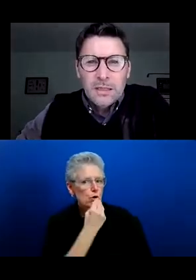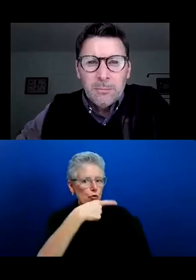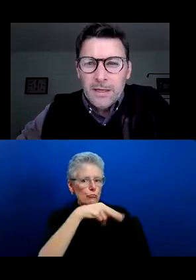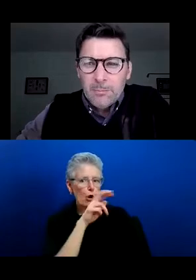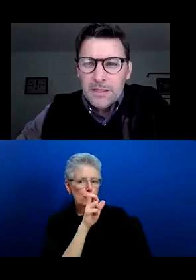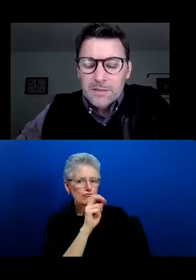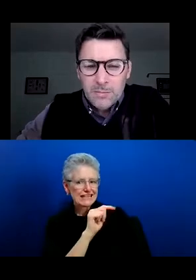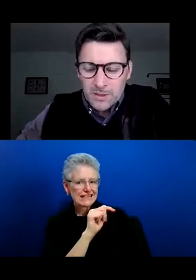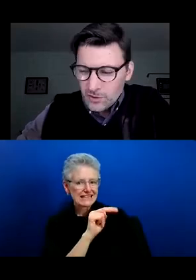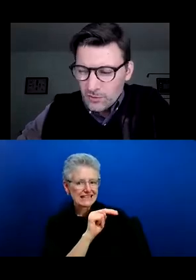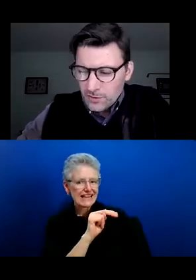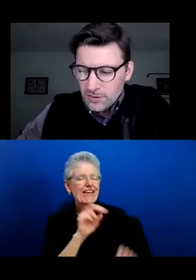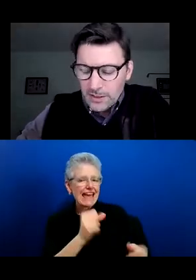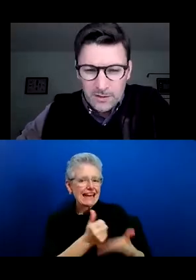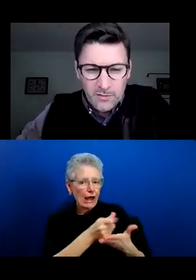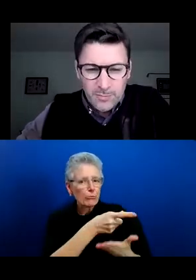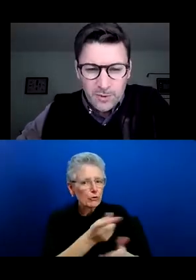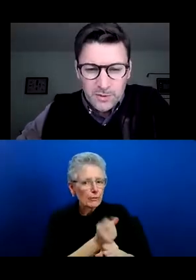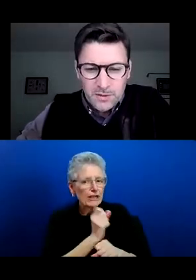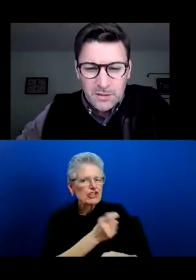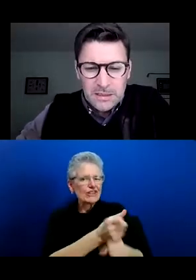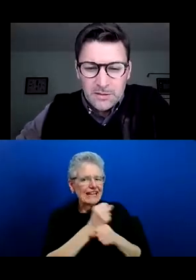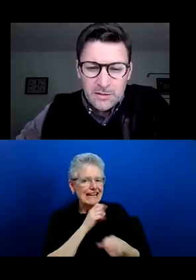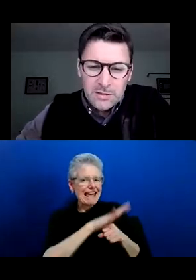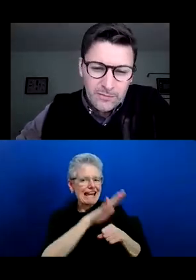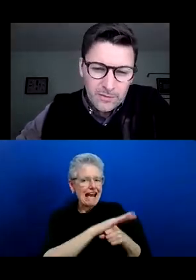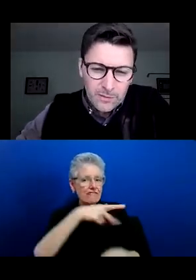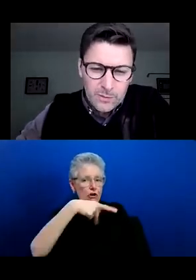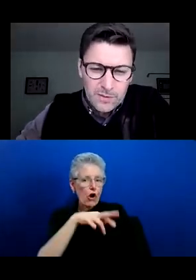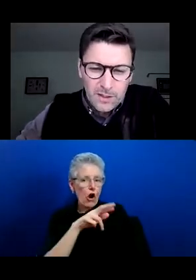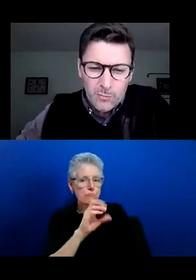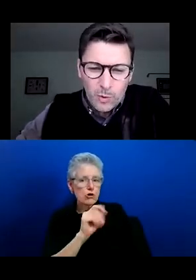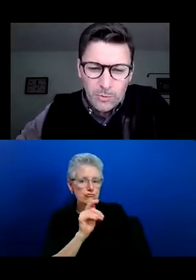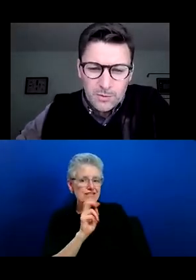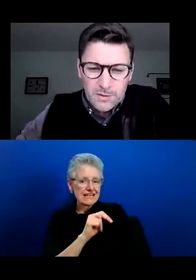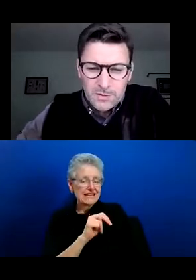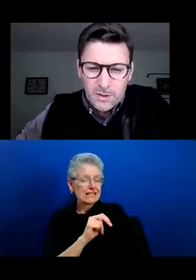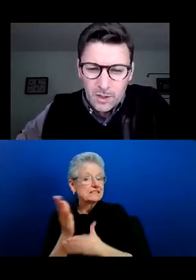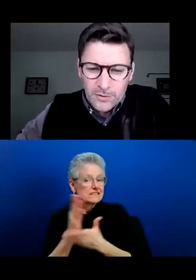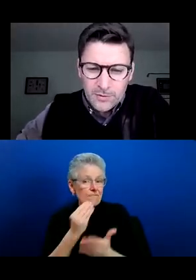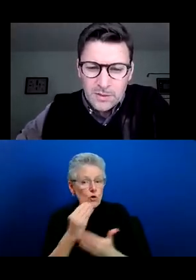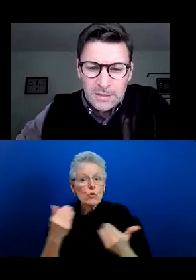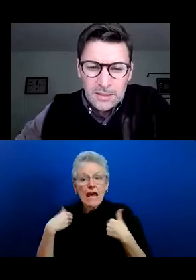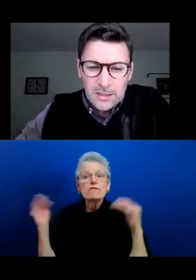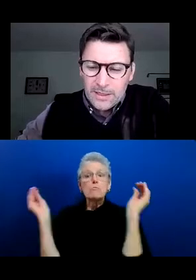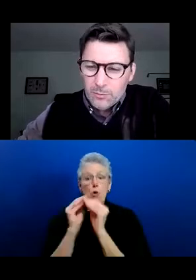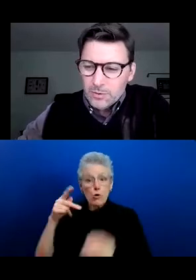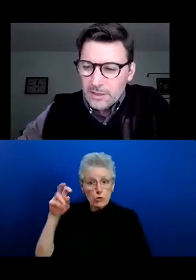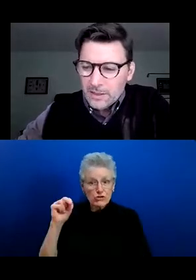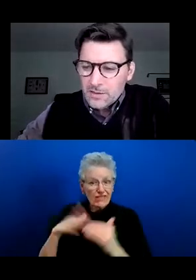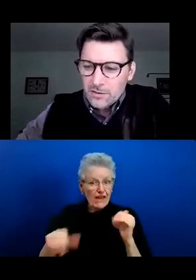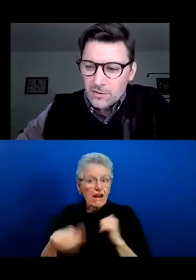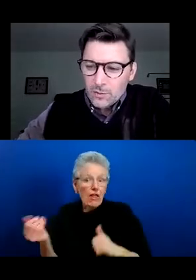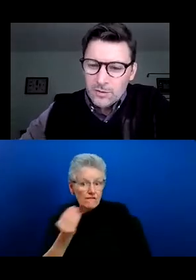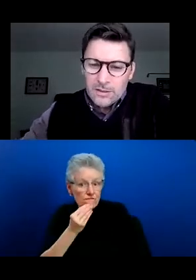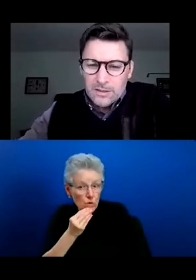doing plant-based and making sure that you're getting enough protein. There are definitely foods that have more proteins than others. I would